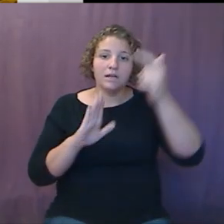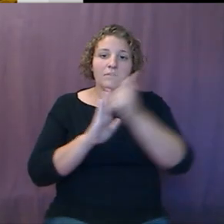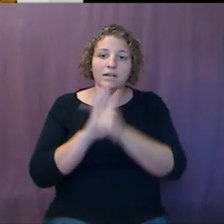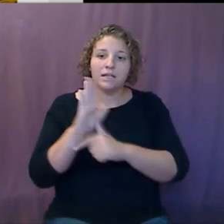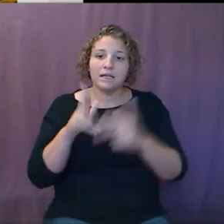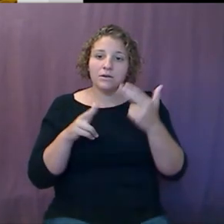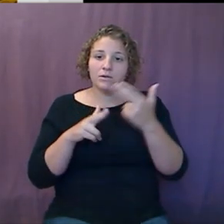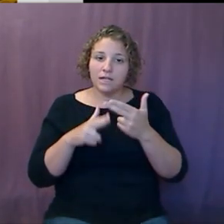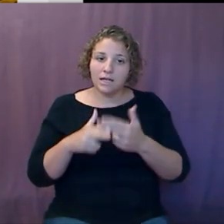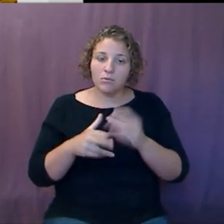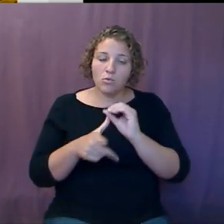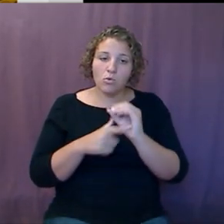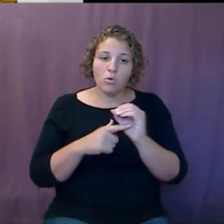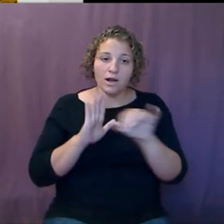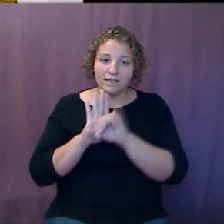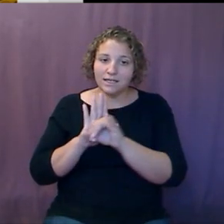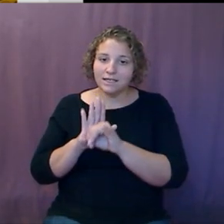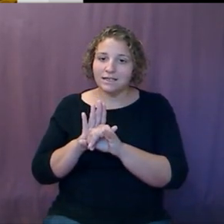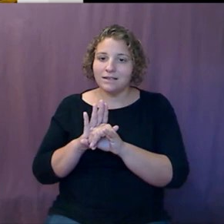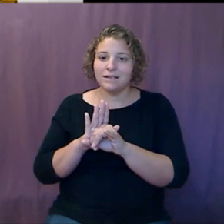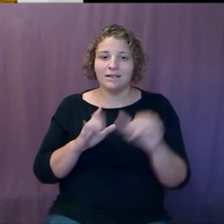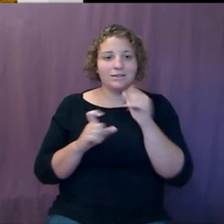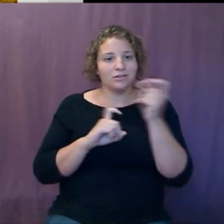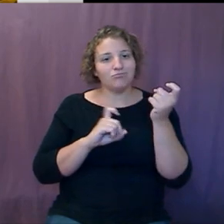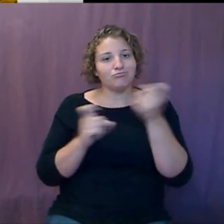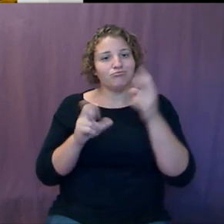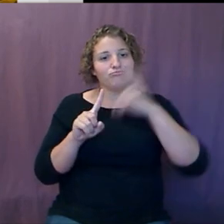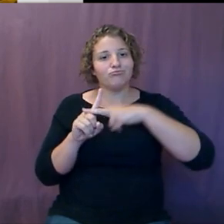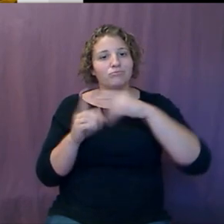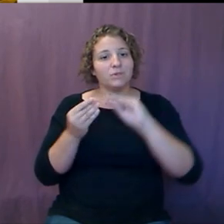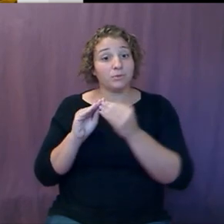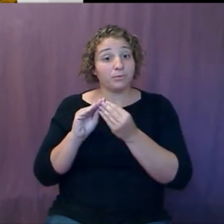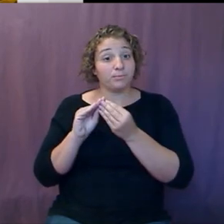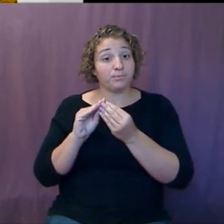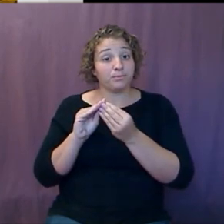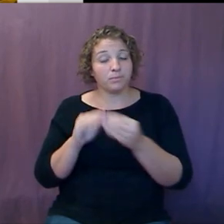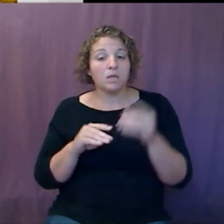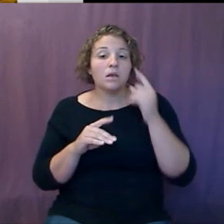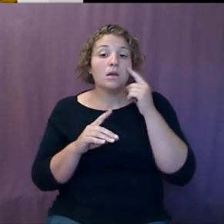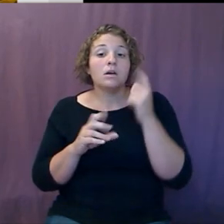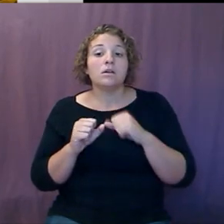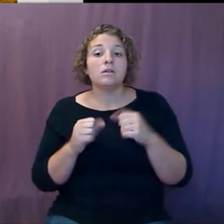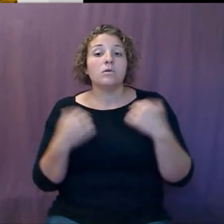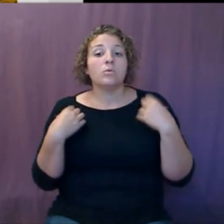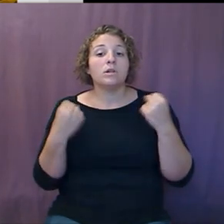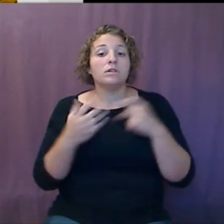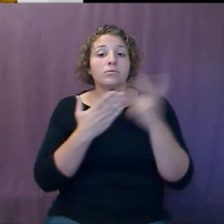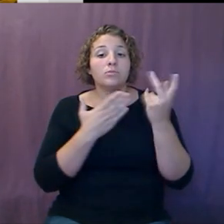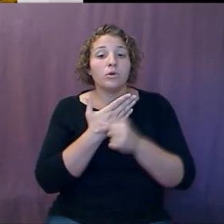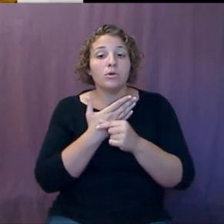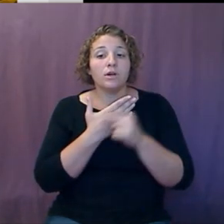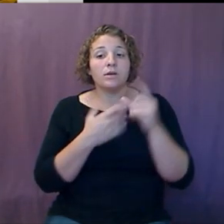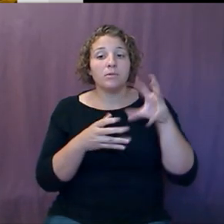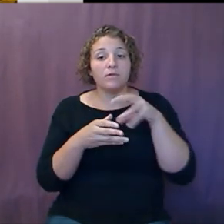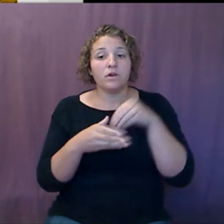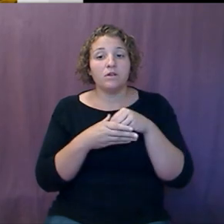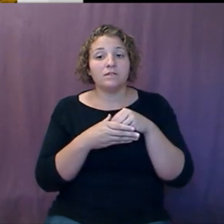or identity to function we'll just give them a number the wellness program involved involving ca